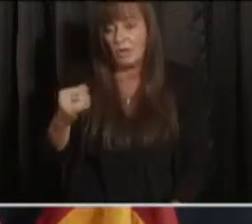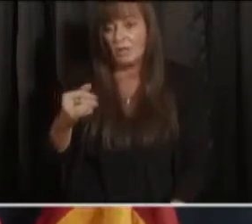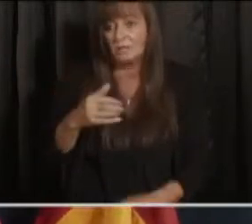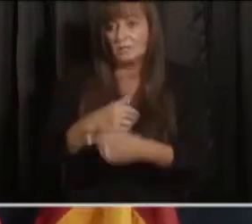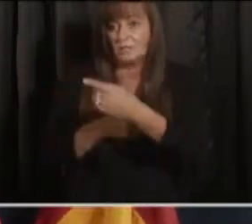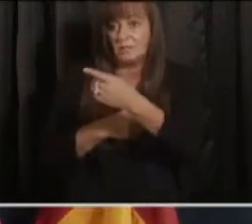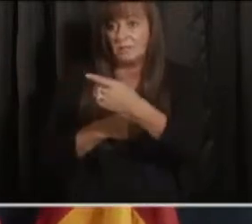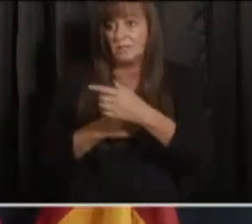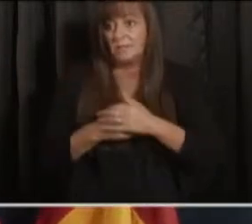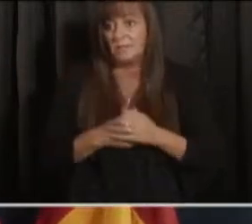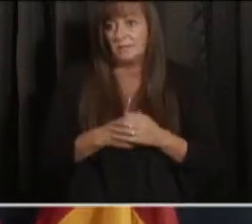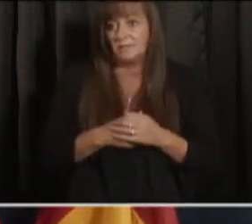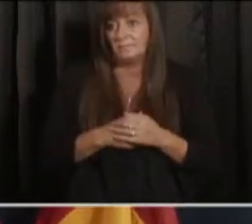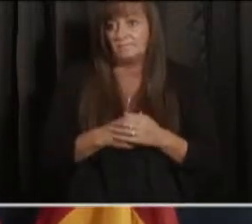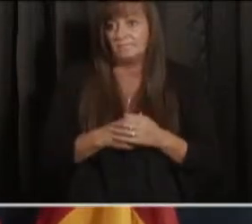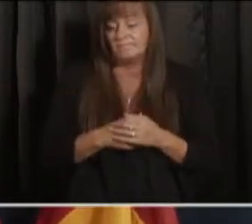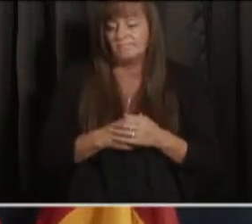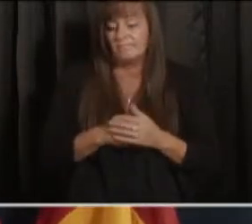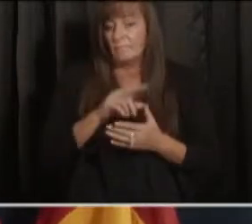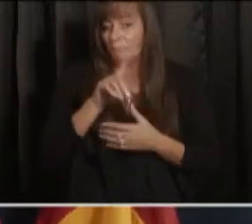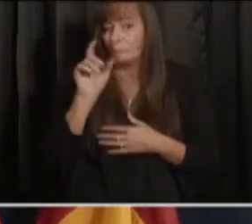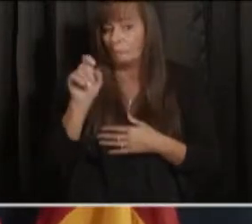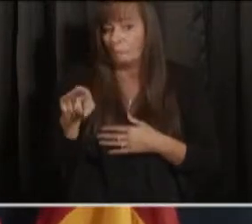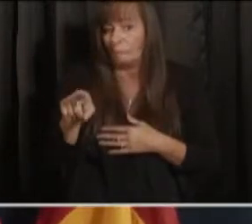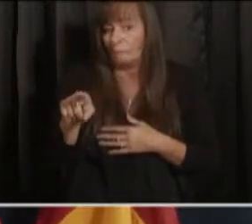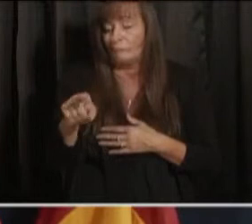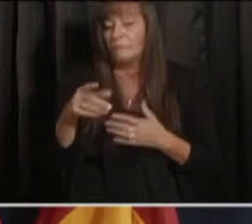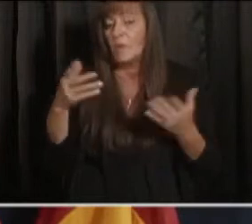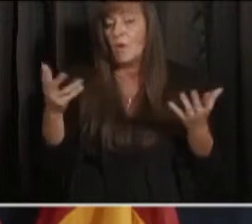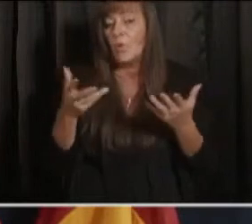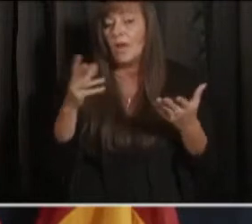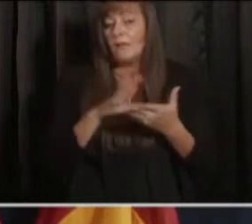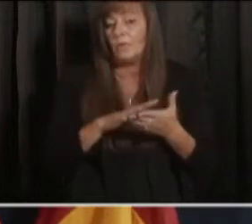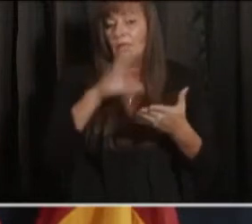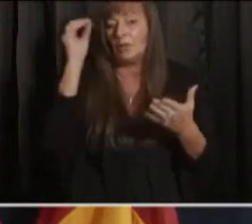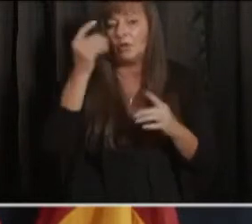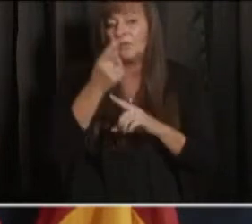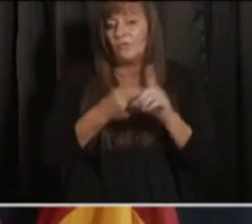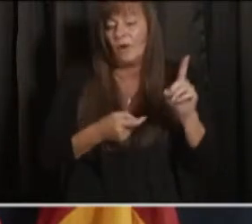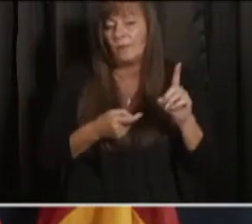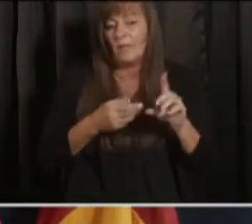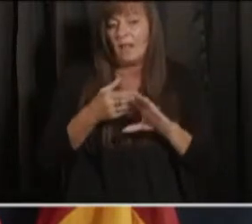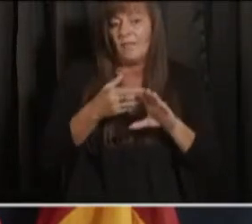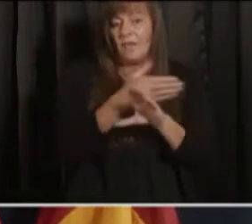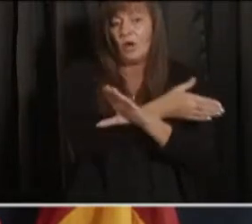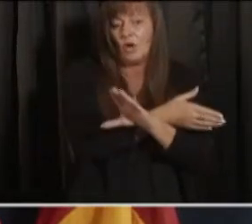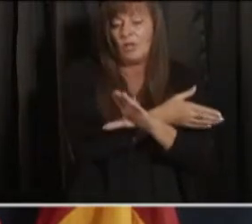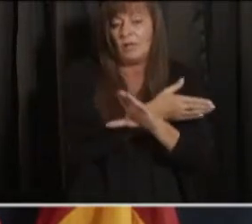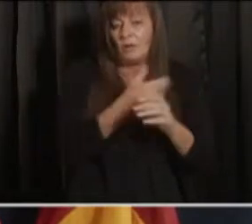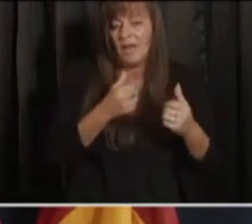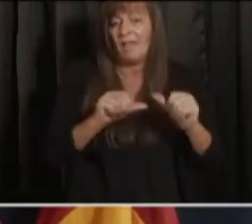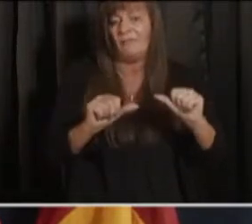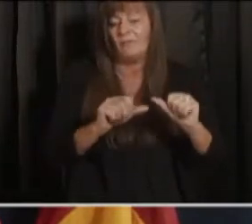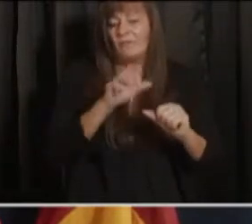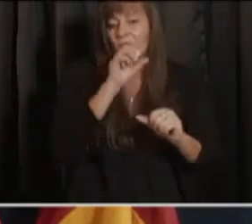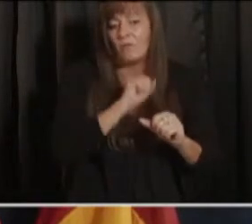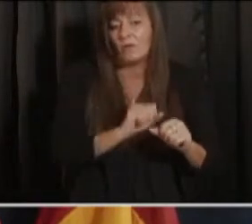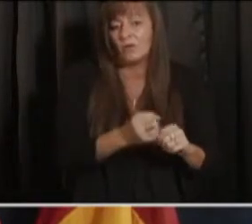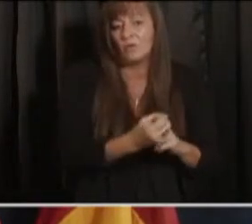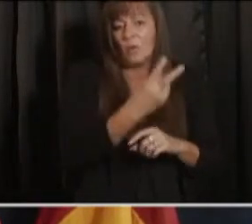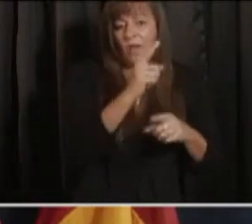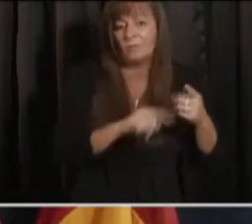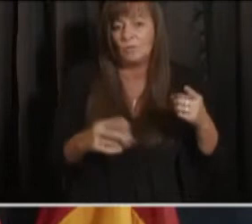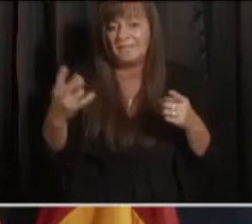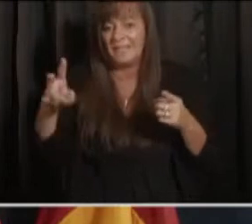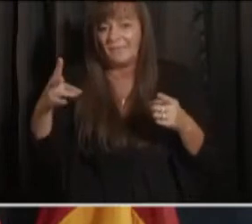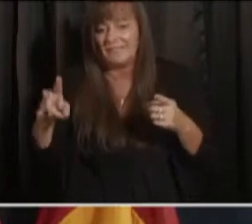Thank you. My question was lessons learned from the earlier effort that would be helpful here to get faster up.